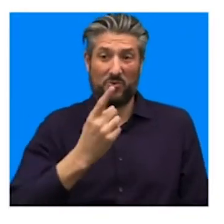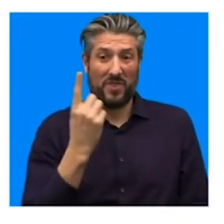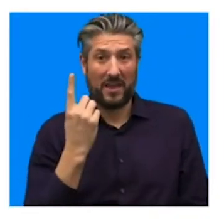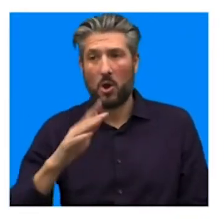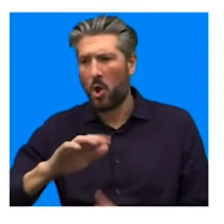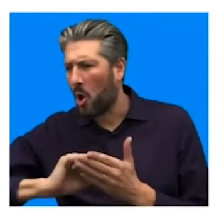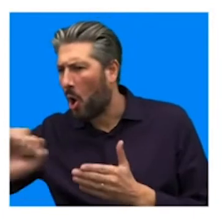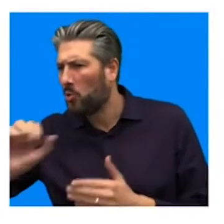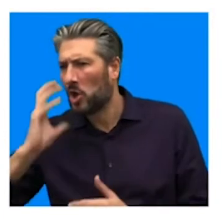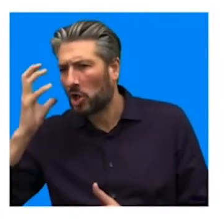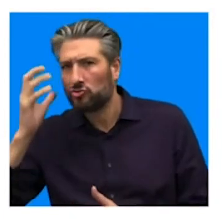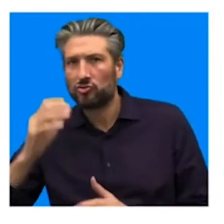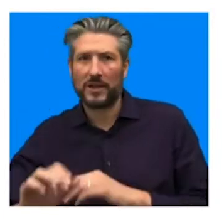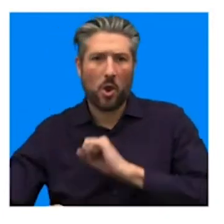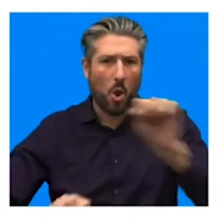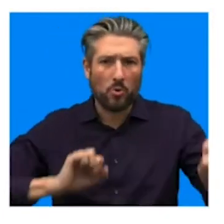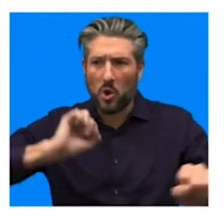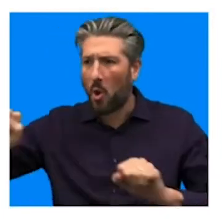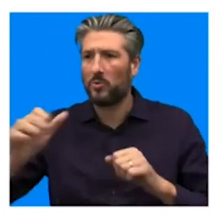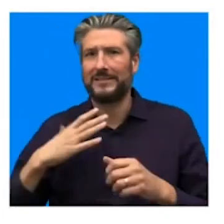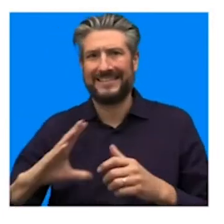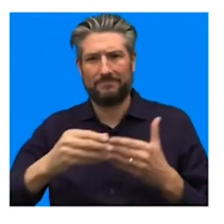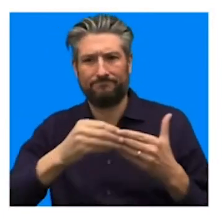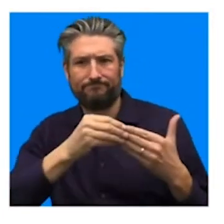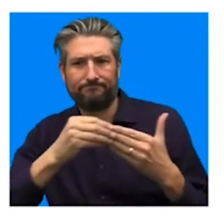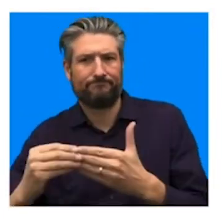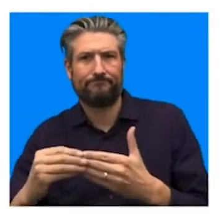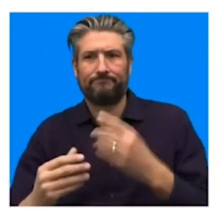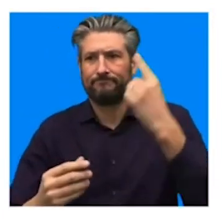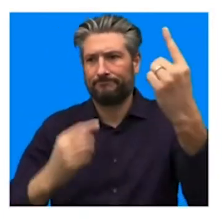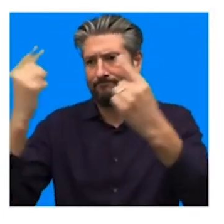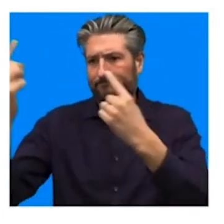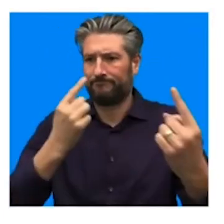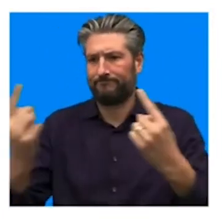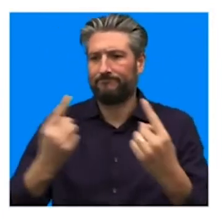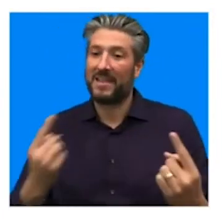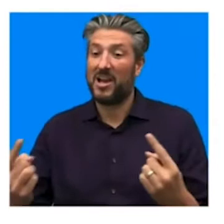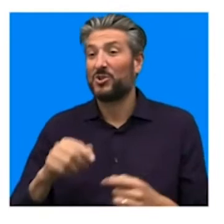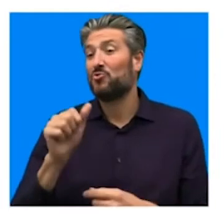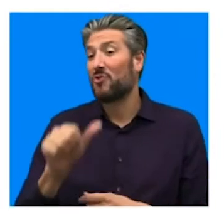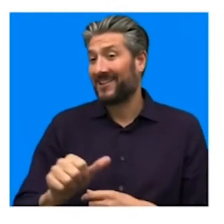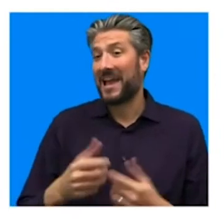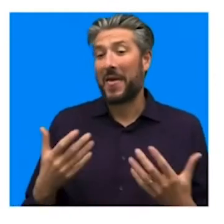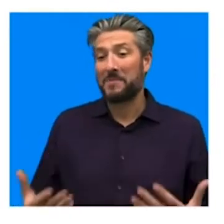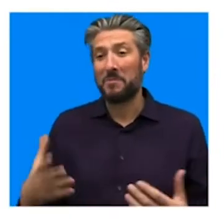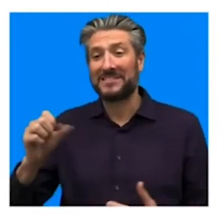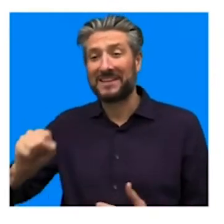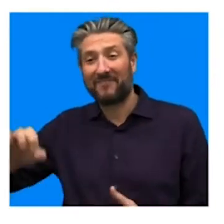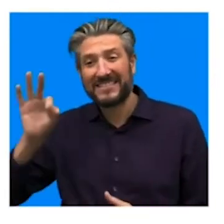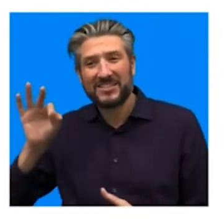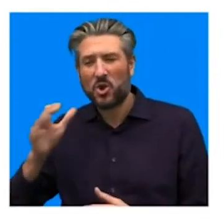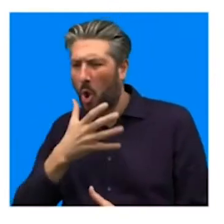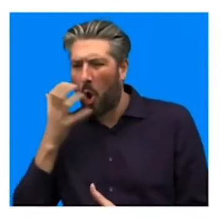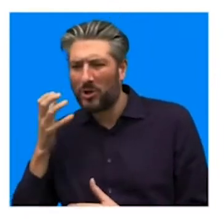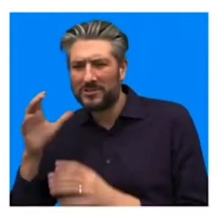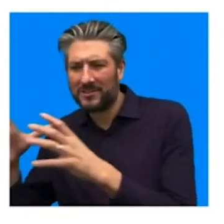countries pushing their agenda. So I like the idea of moving everything from San Francisco to the rest of the world. But